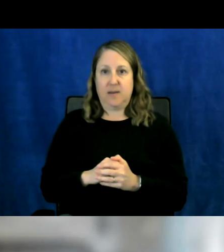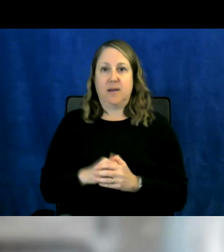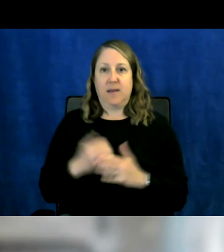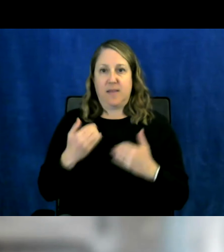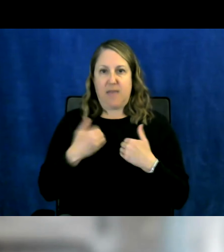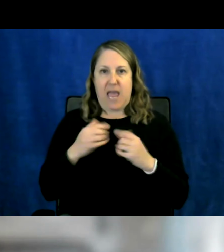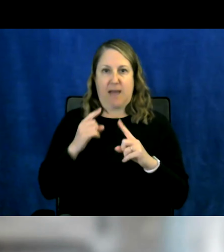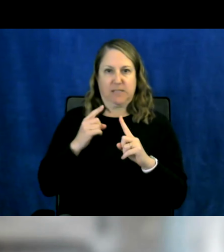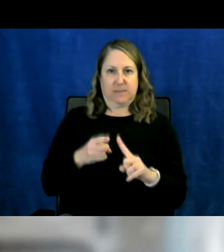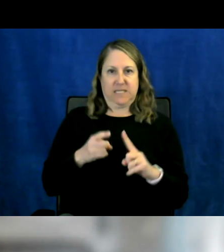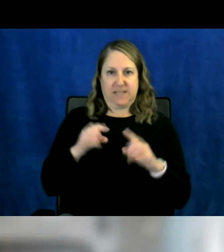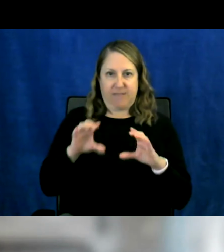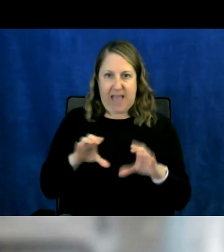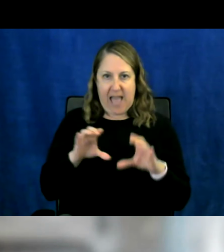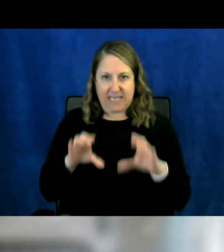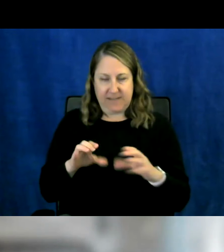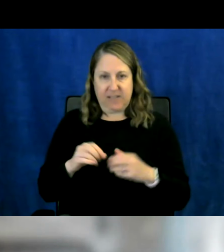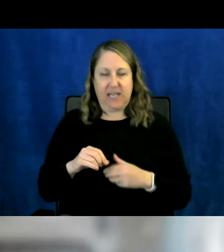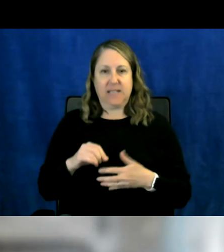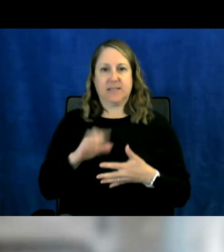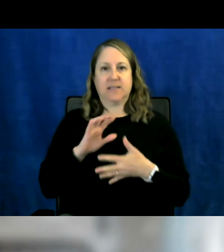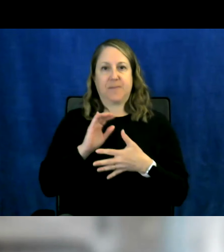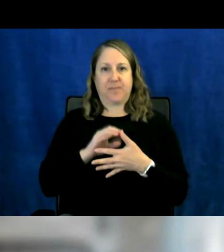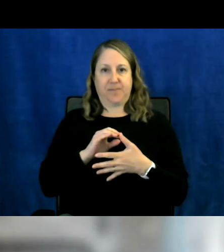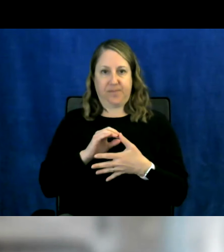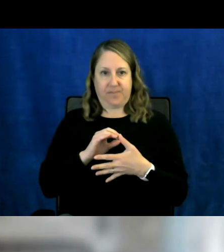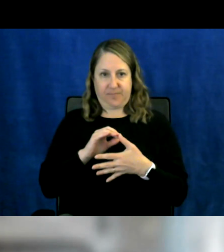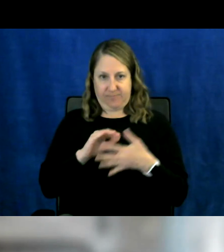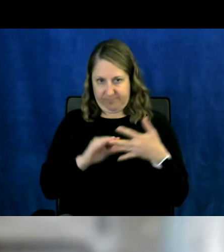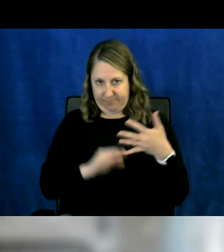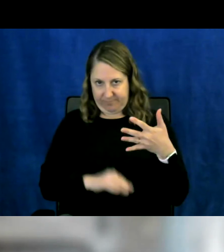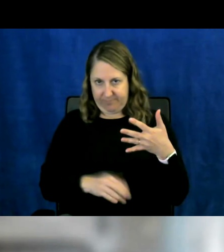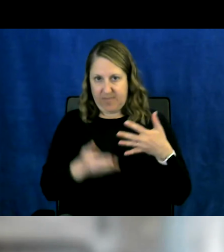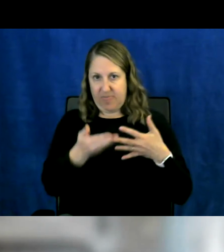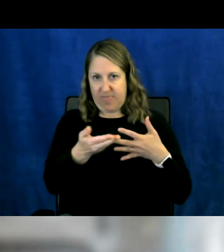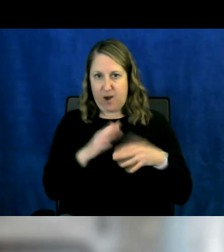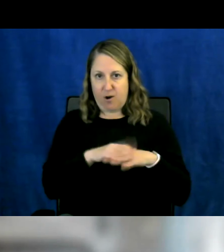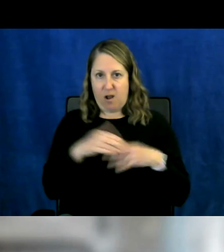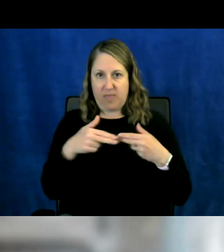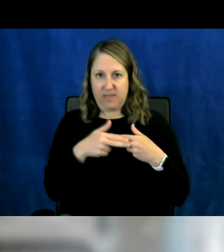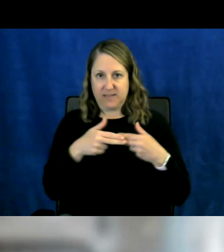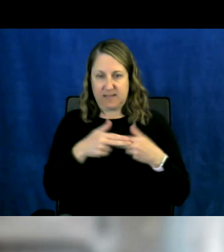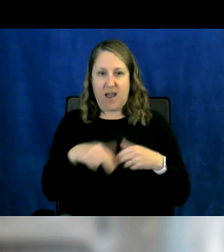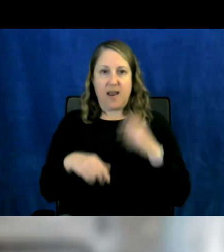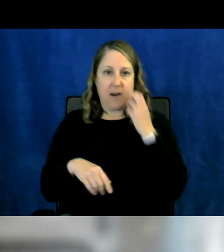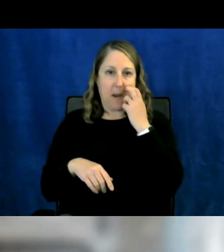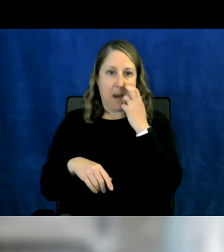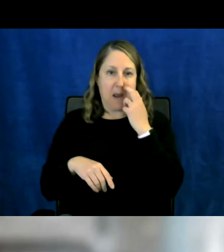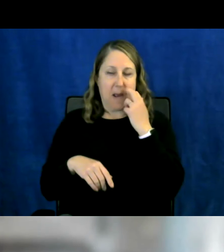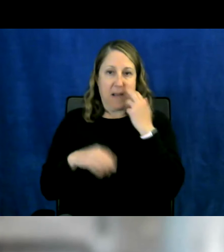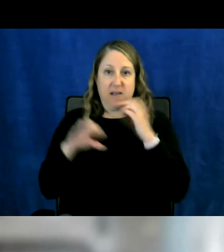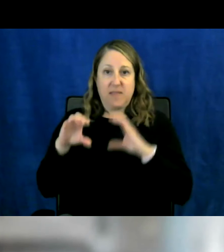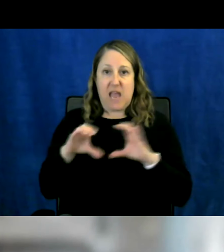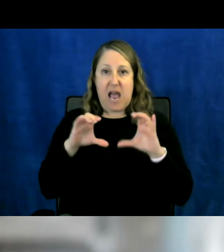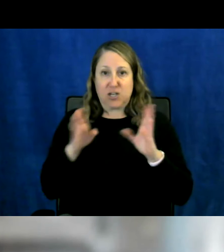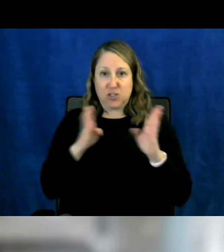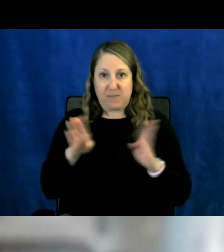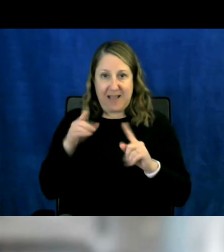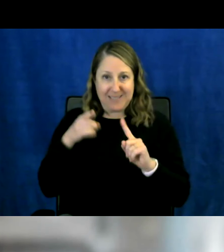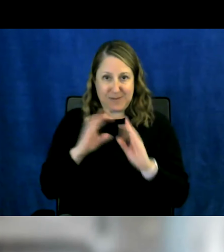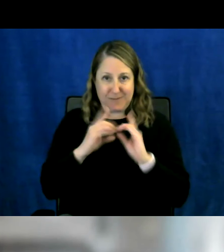specific activities. And those 5 working groups are listed for you on the slide. Within the action plan, specific departments are identified